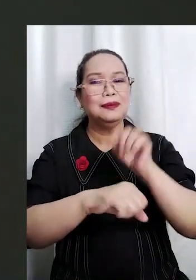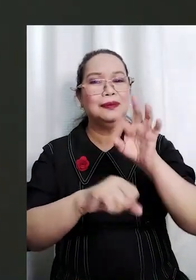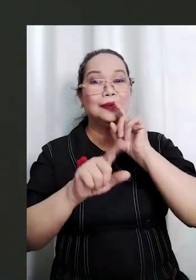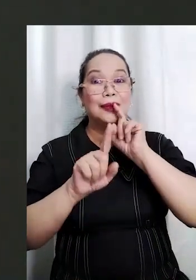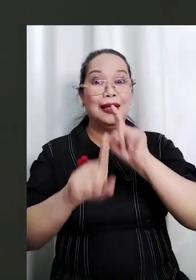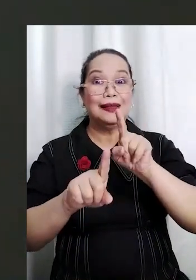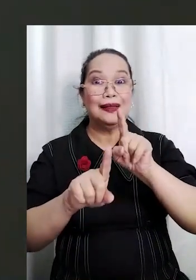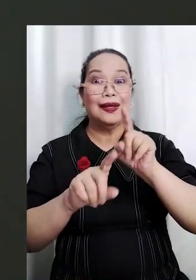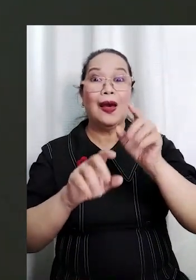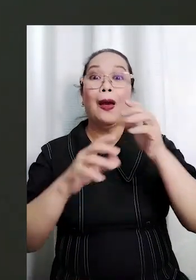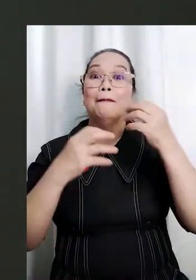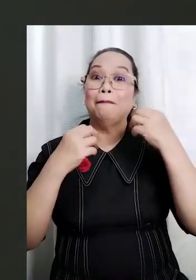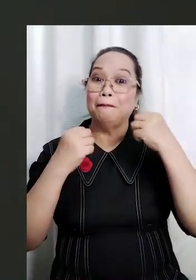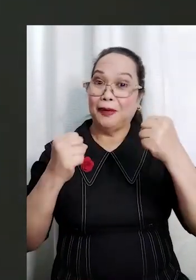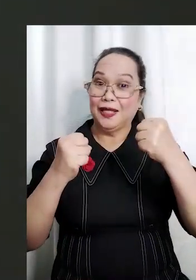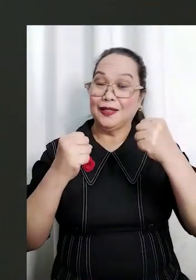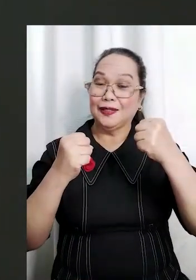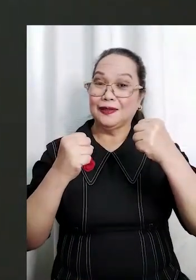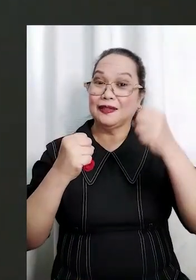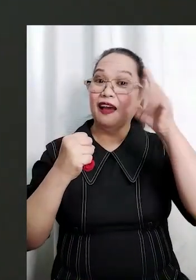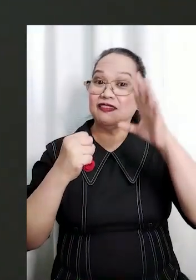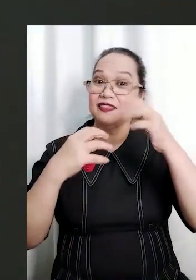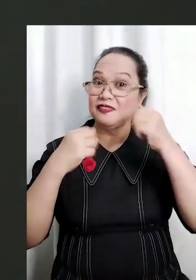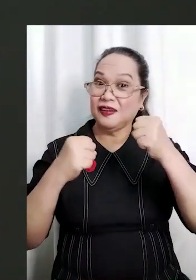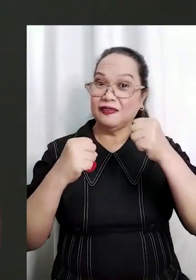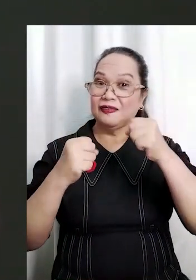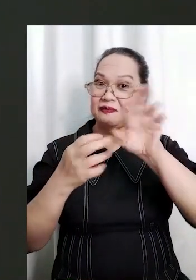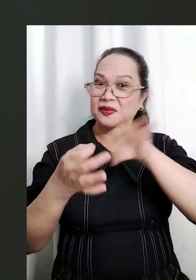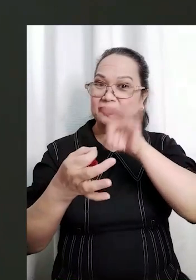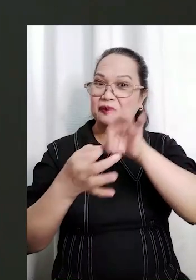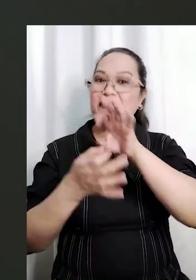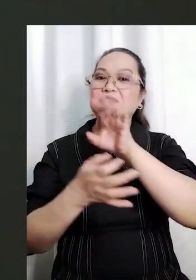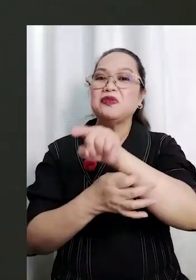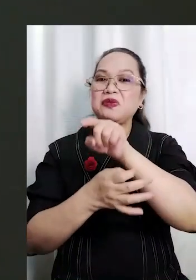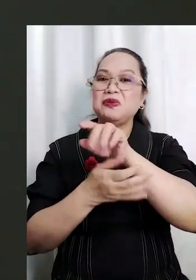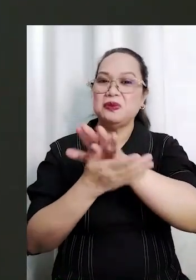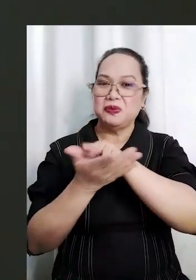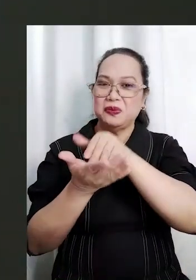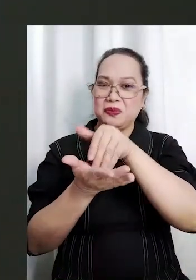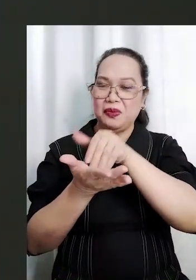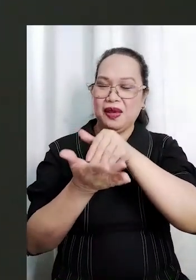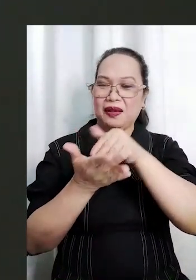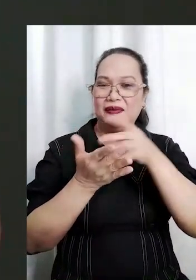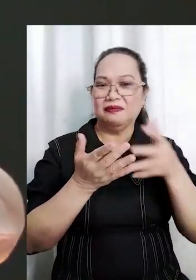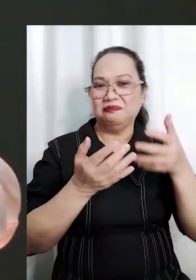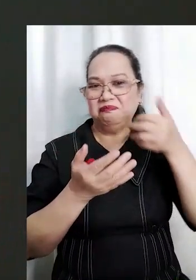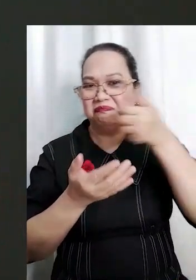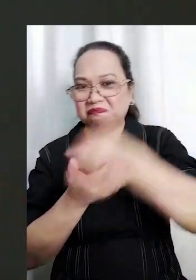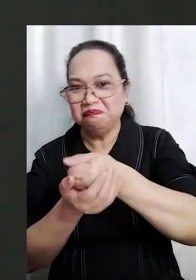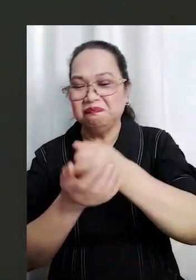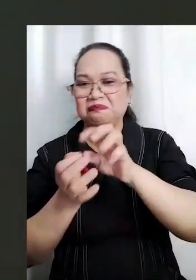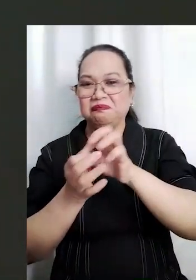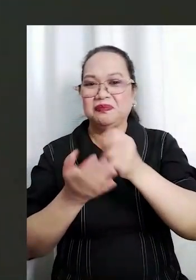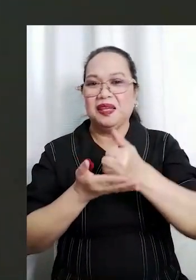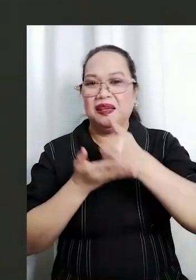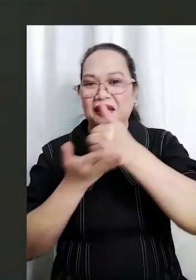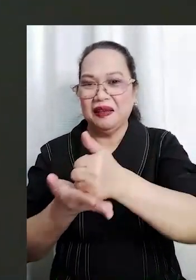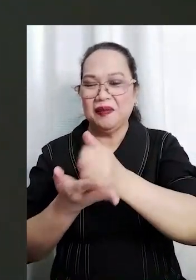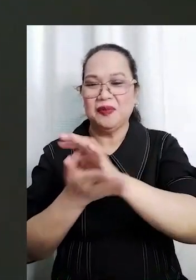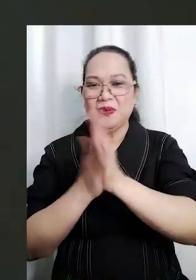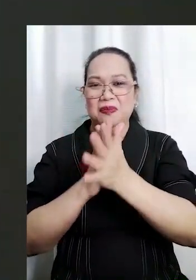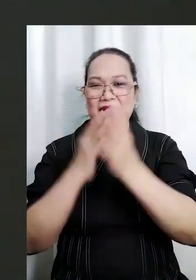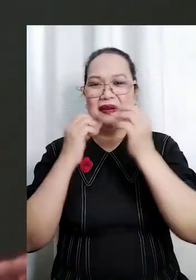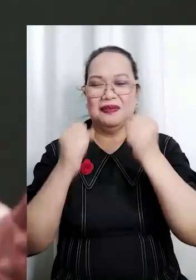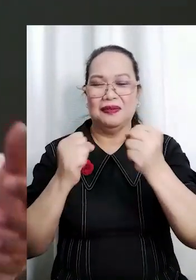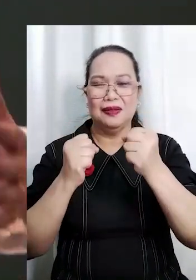he would respond, "My strength is made perfect in your weakness." And so on and so forth. Ganun lang ang